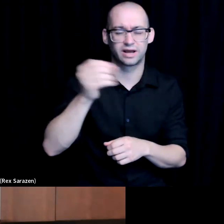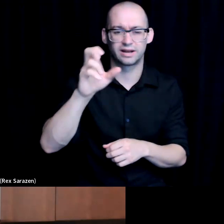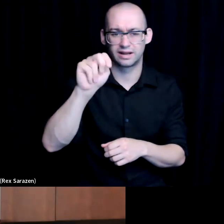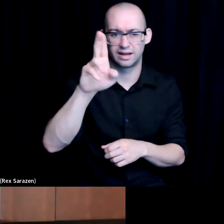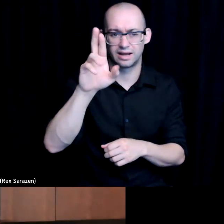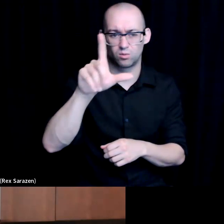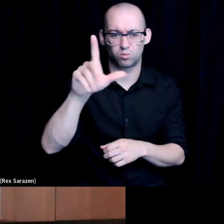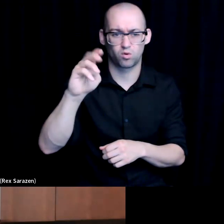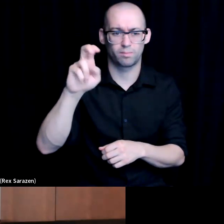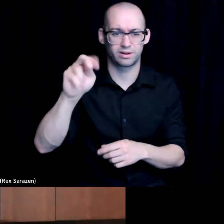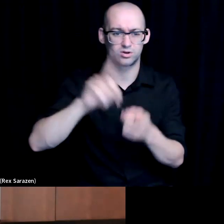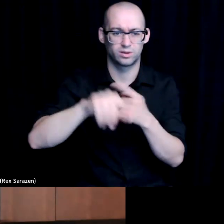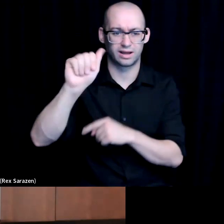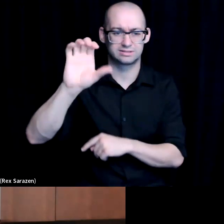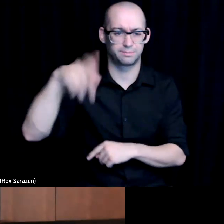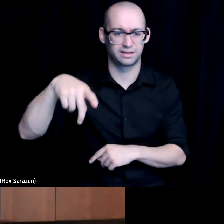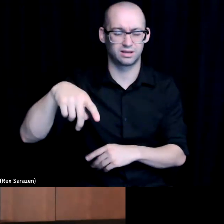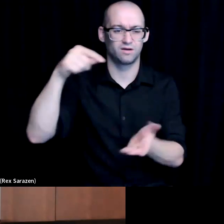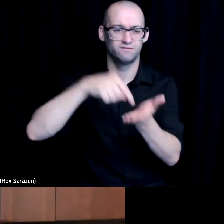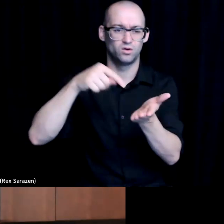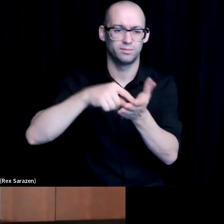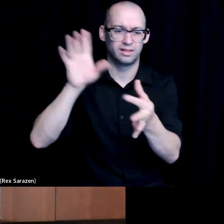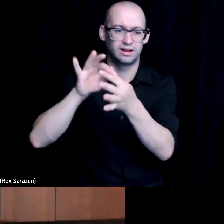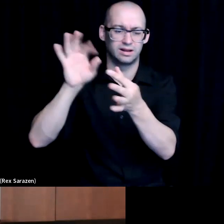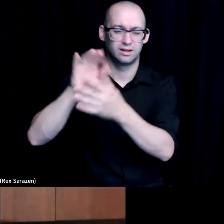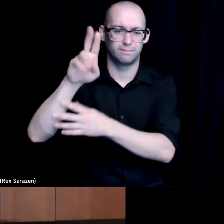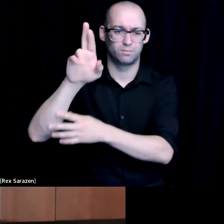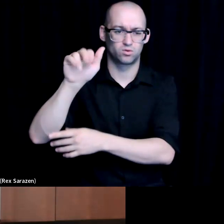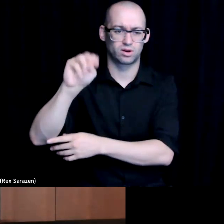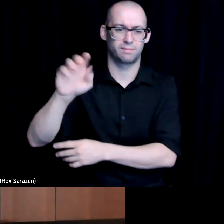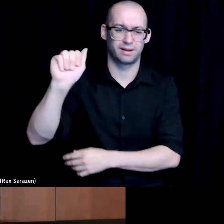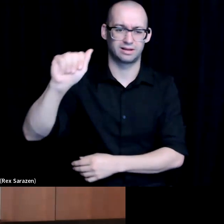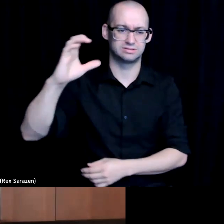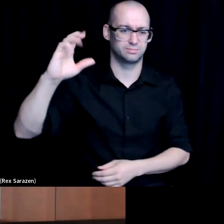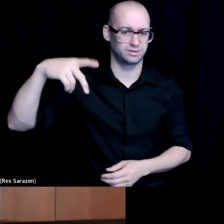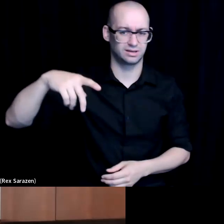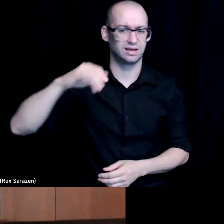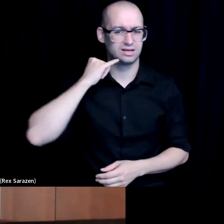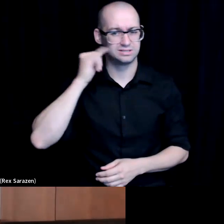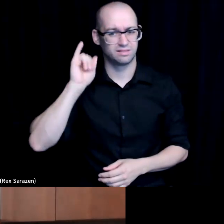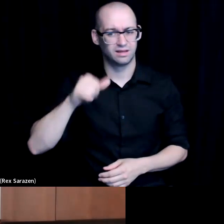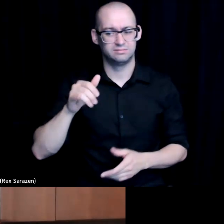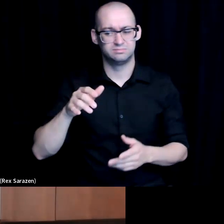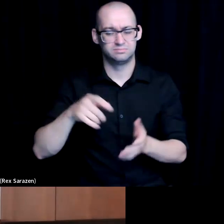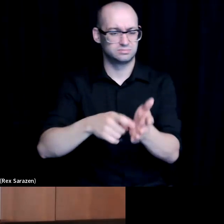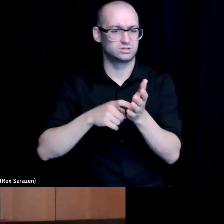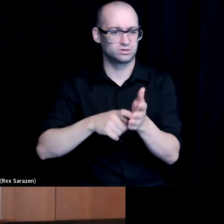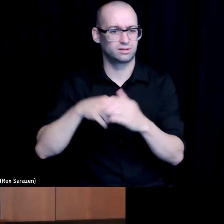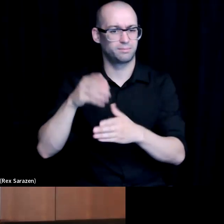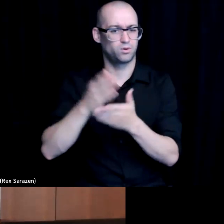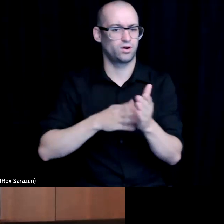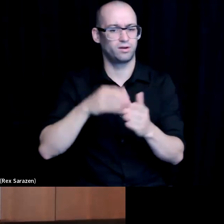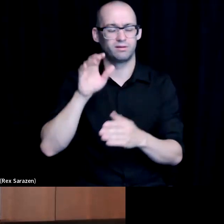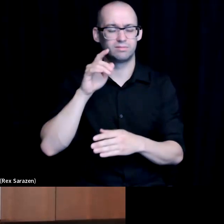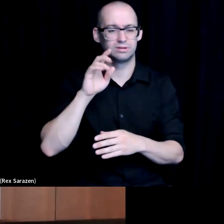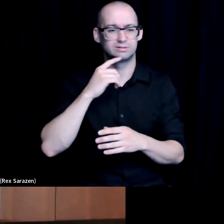the Affordable Connectivity Program, and this is an essential aspect to healthcare. So